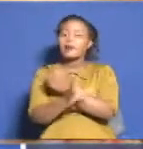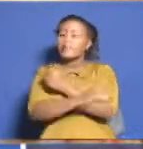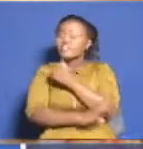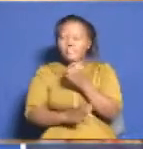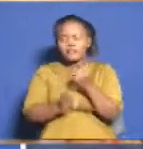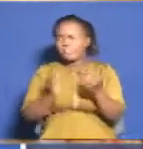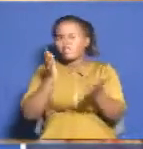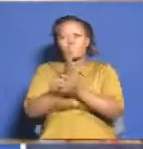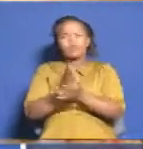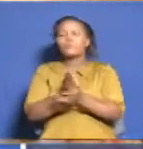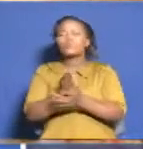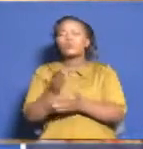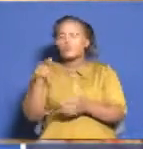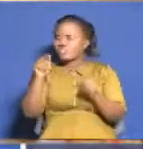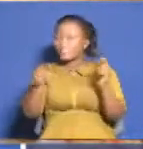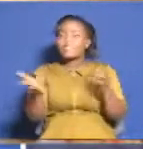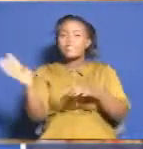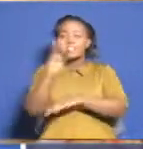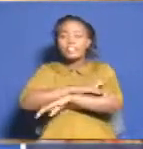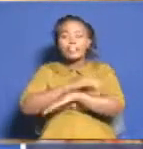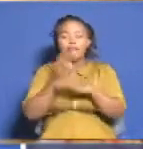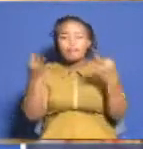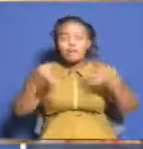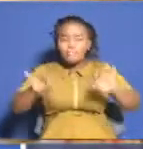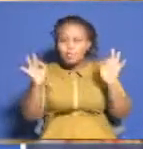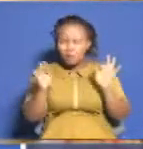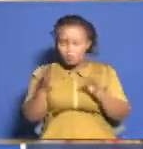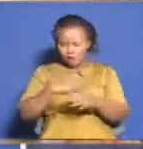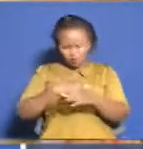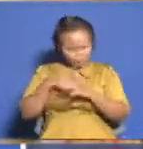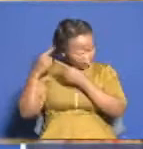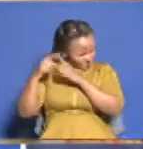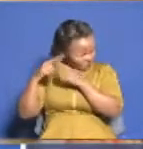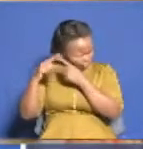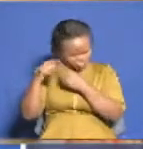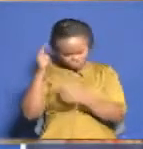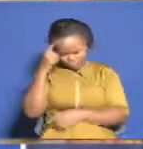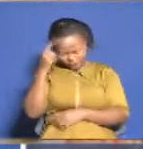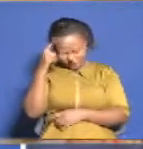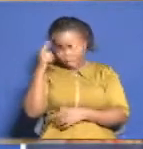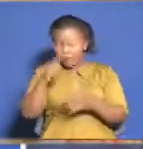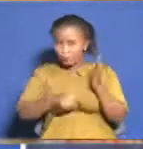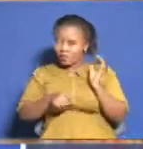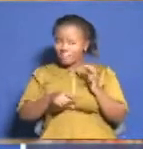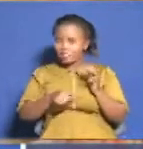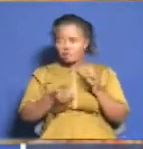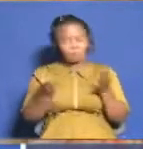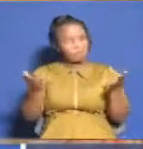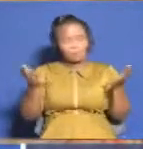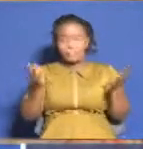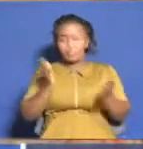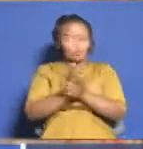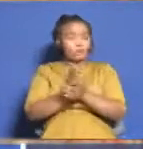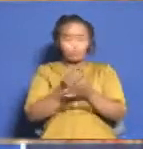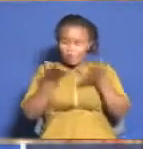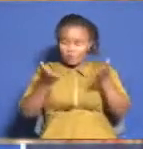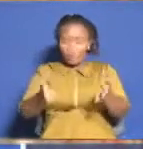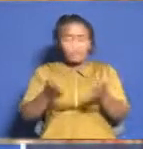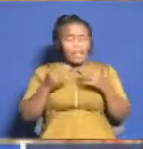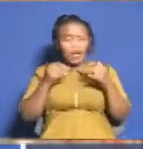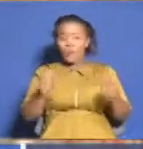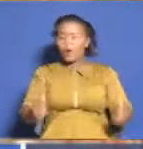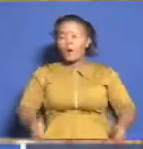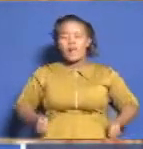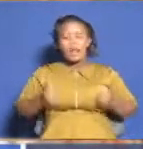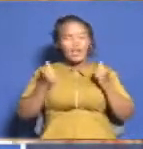Madaraka, a day of freedom. From a personal point of view, I can say that life the way it is, it hasn't